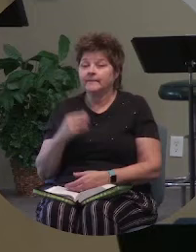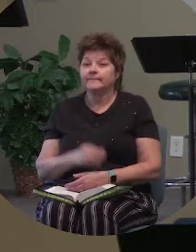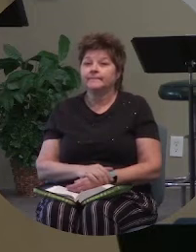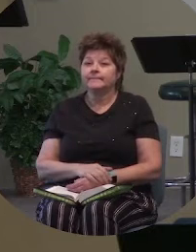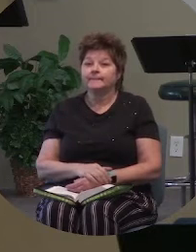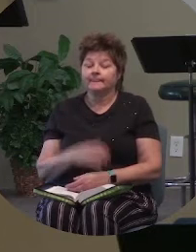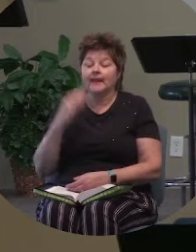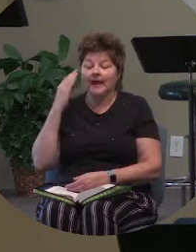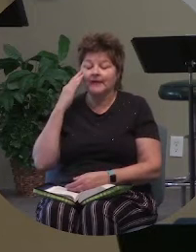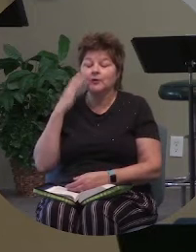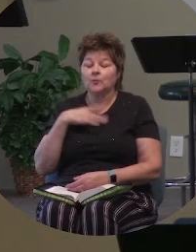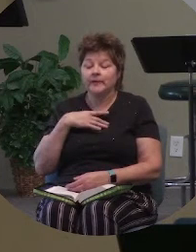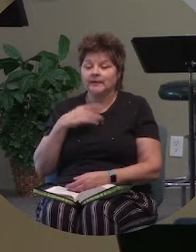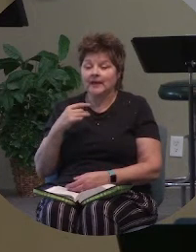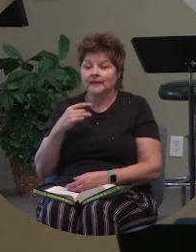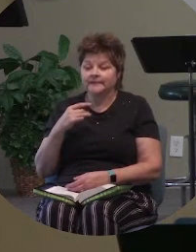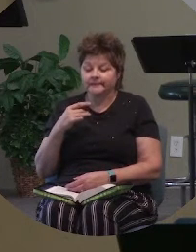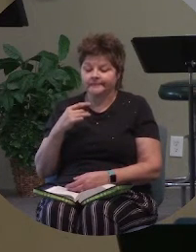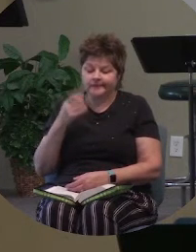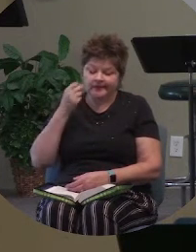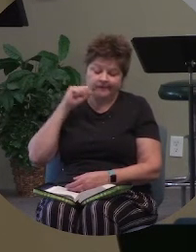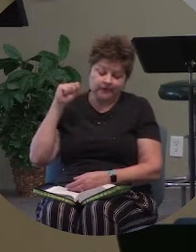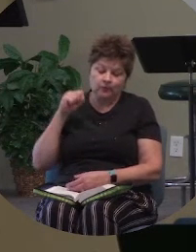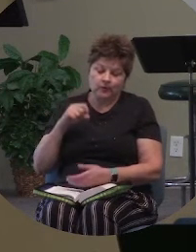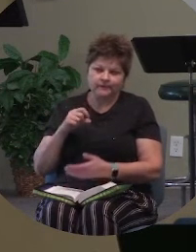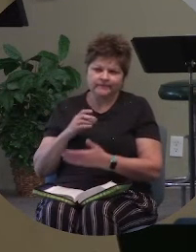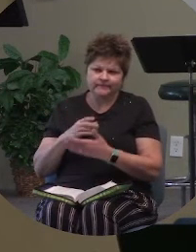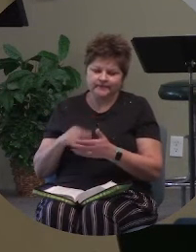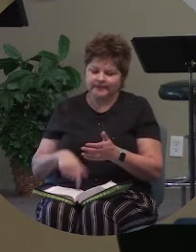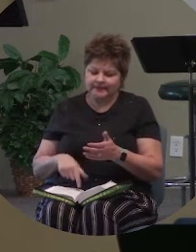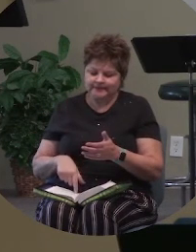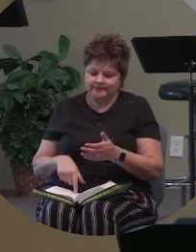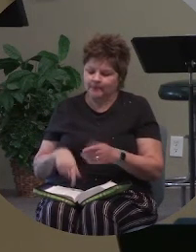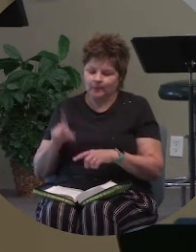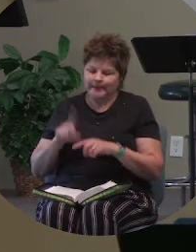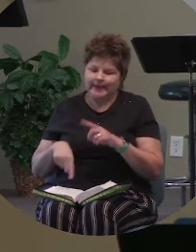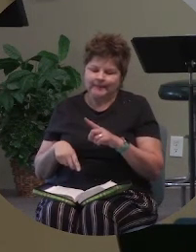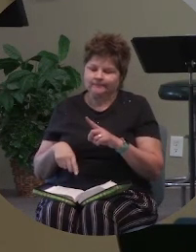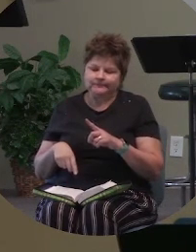I know we like to discount this, but we can't.